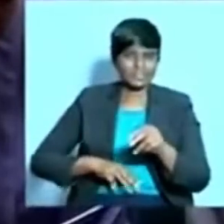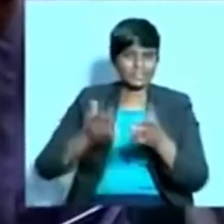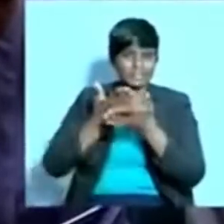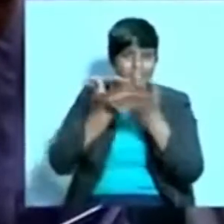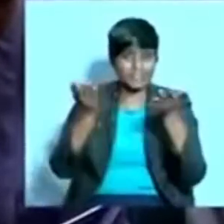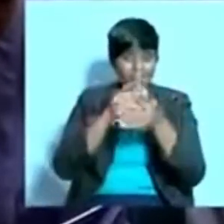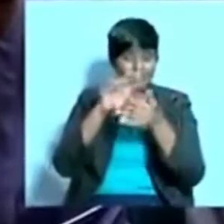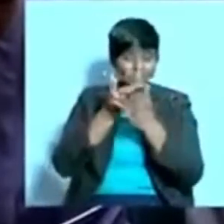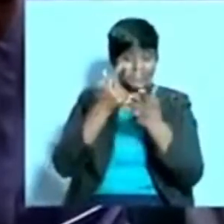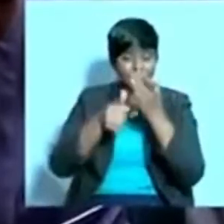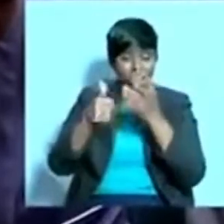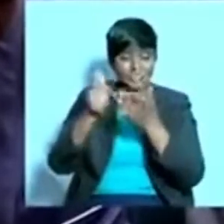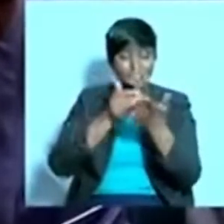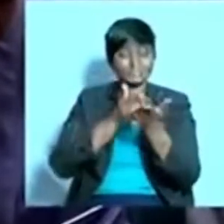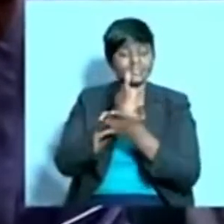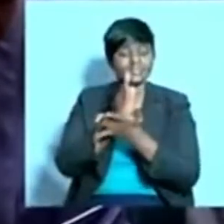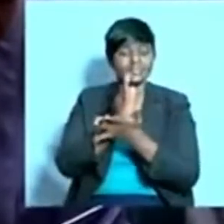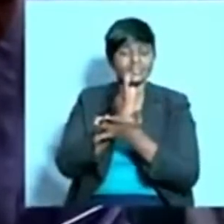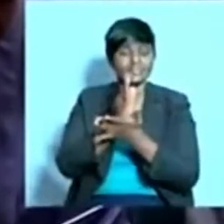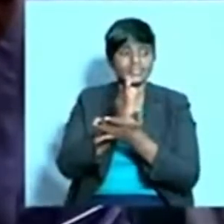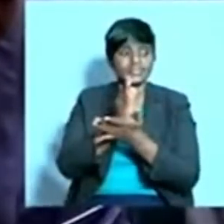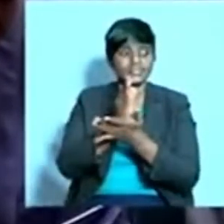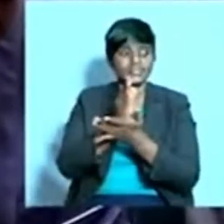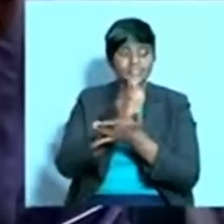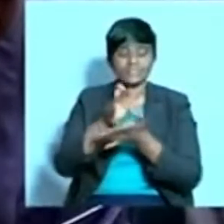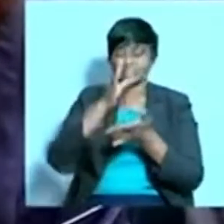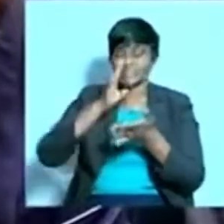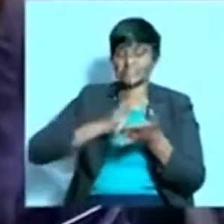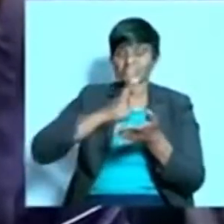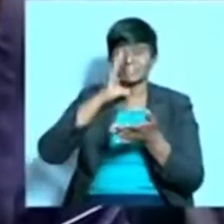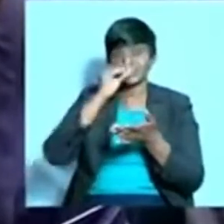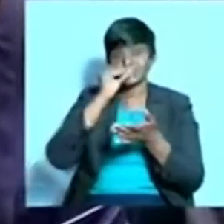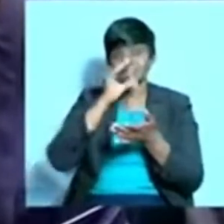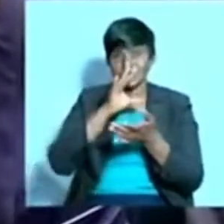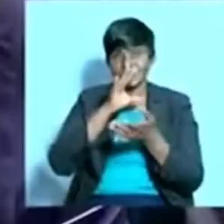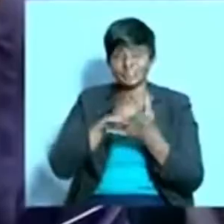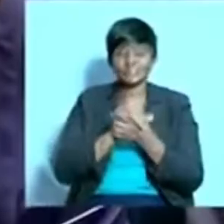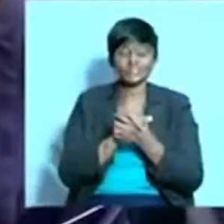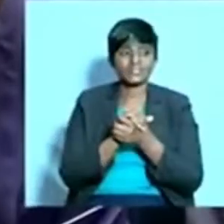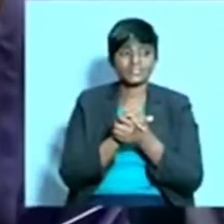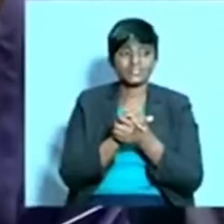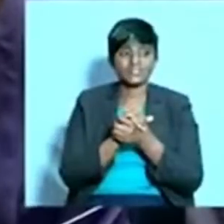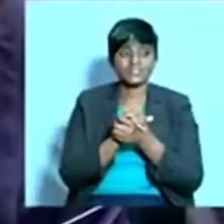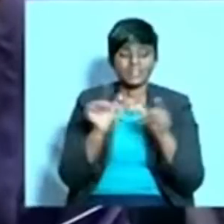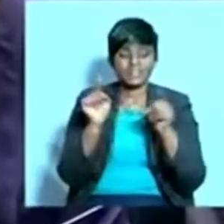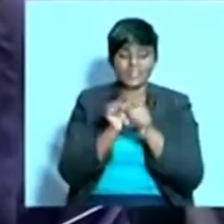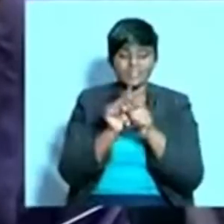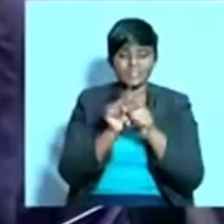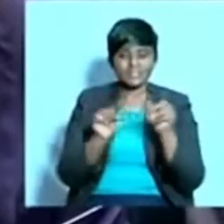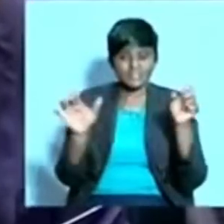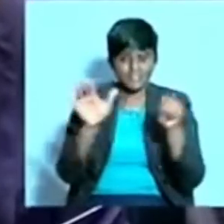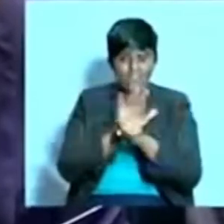were in order, Madam Speaker, to totally